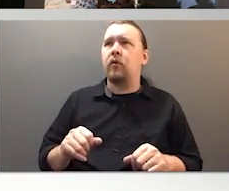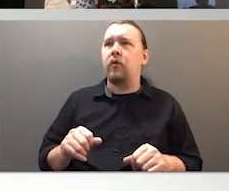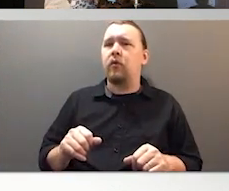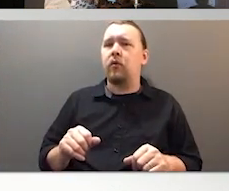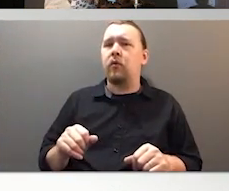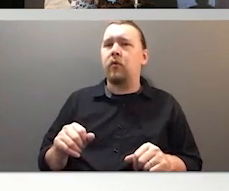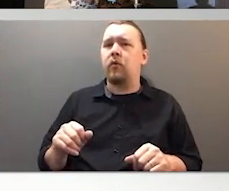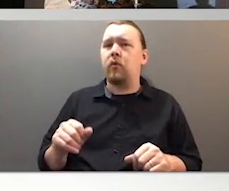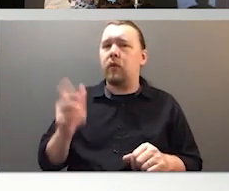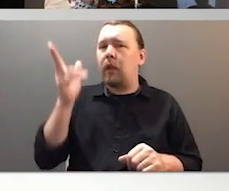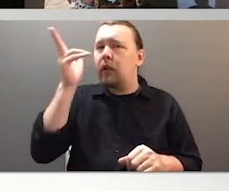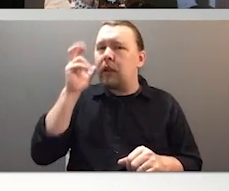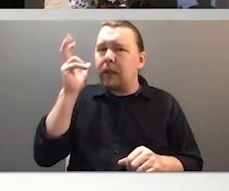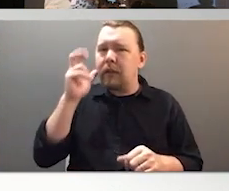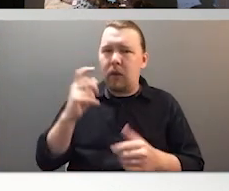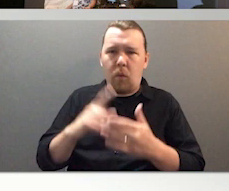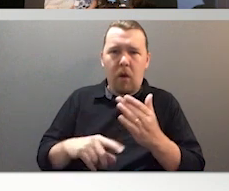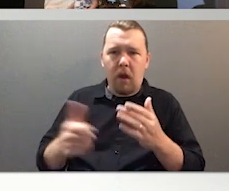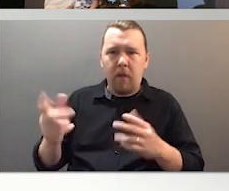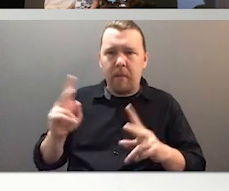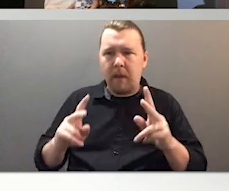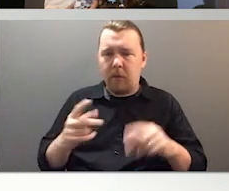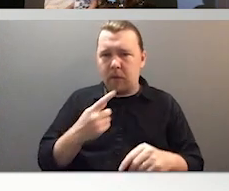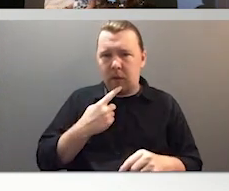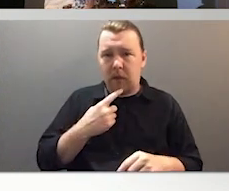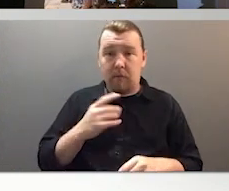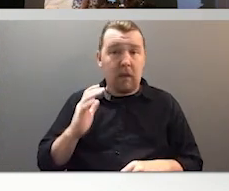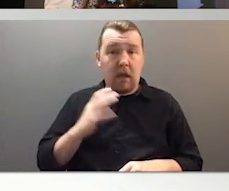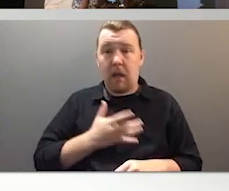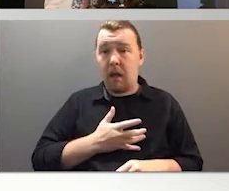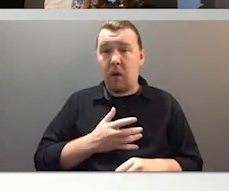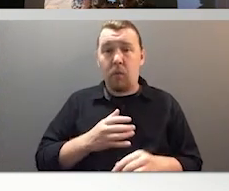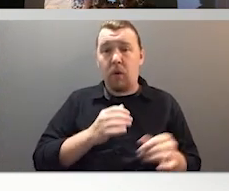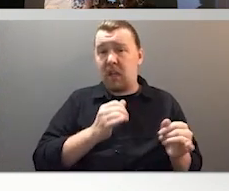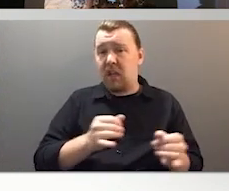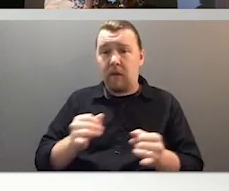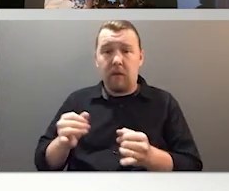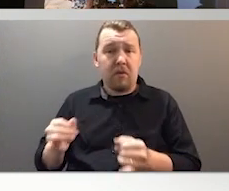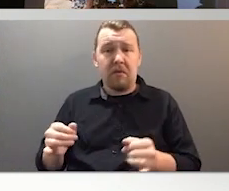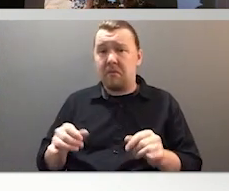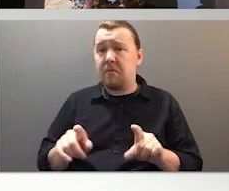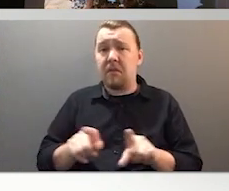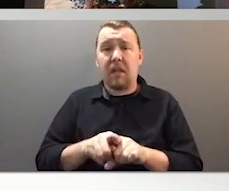are saying. Our individuals are no different.